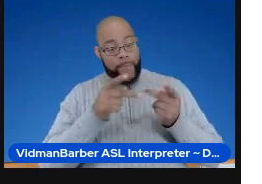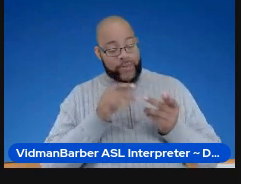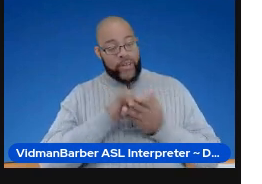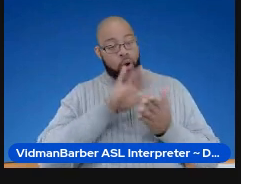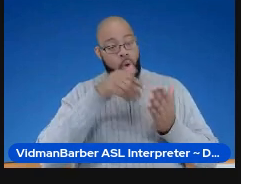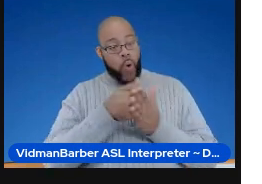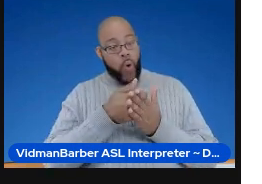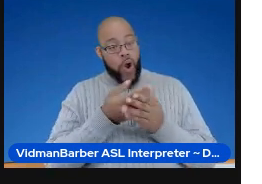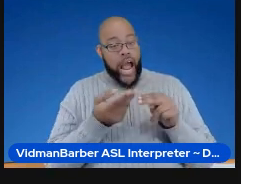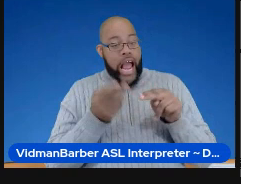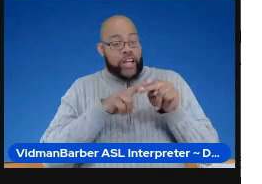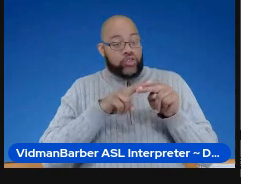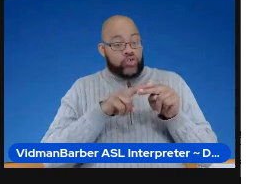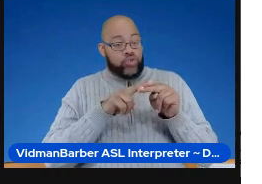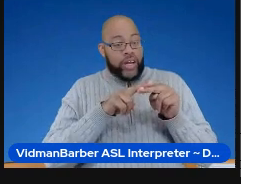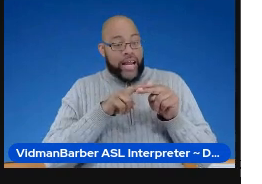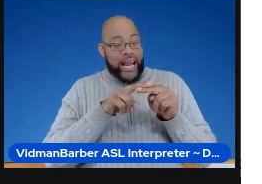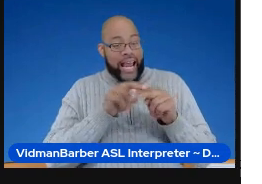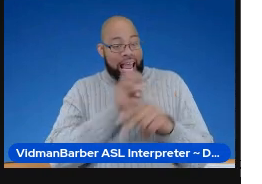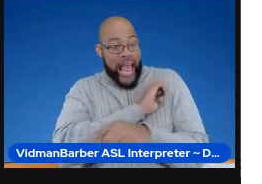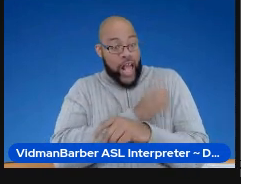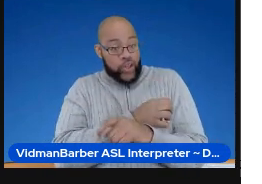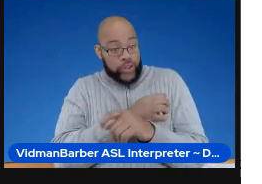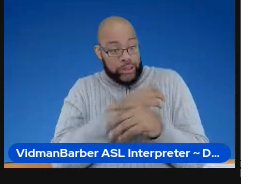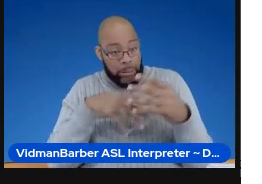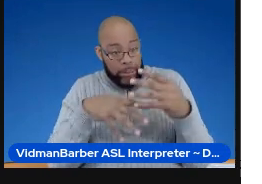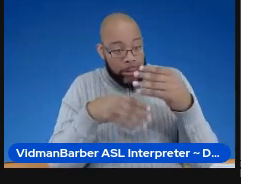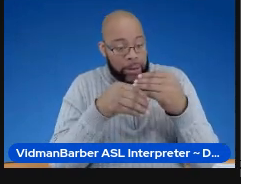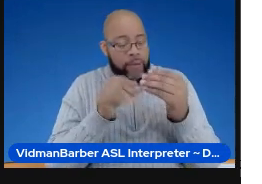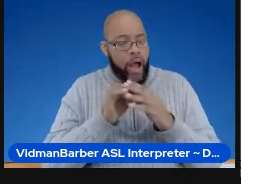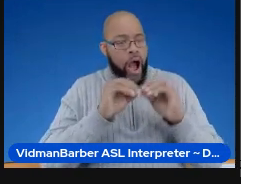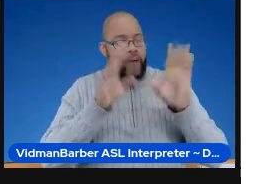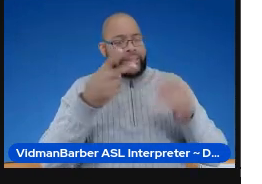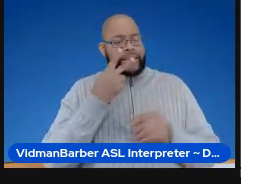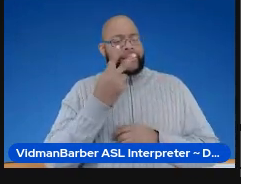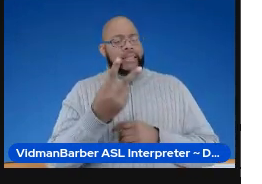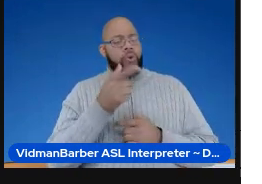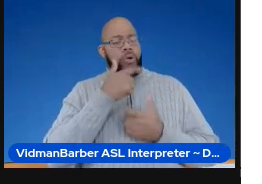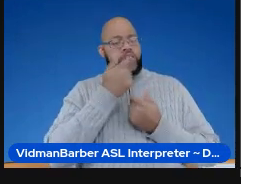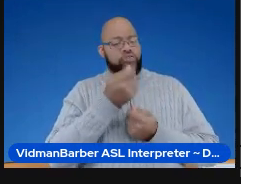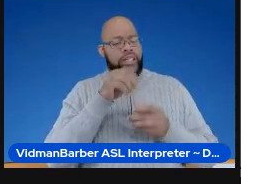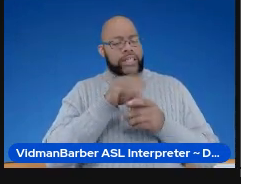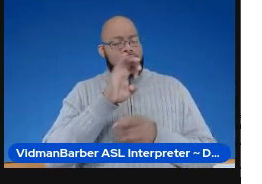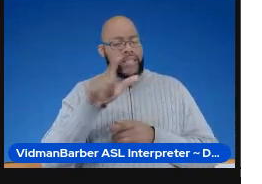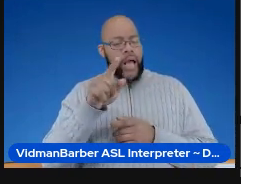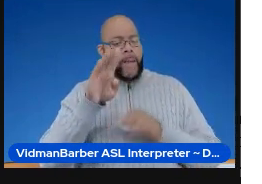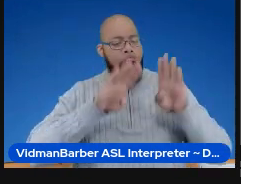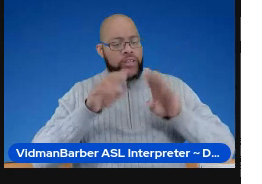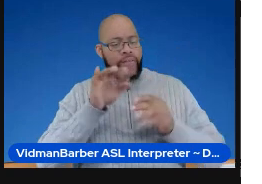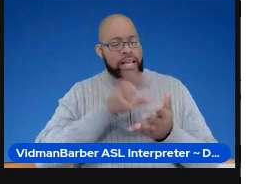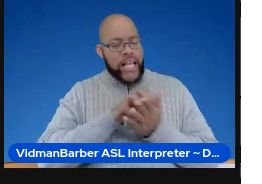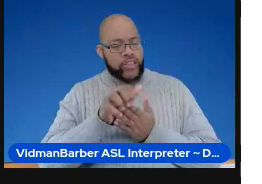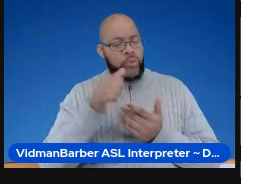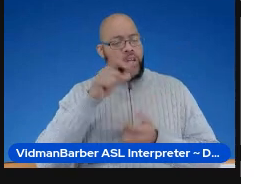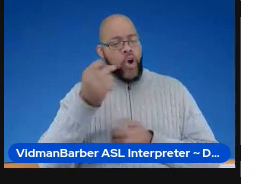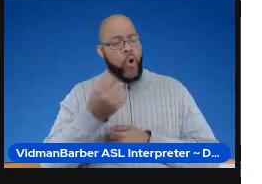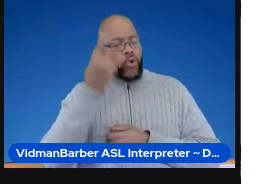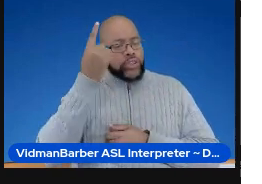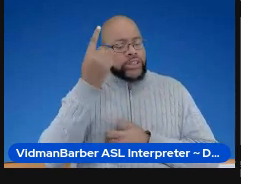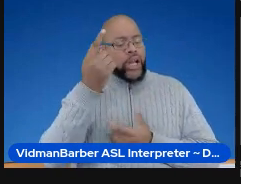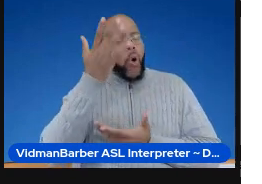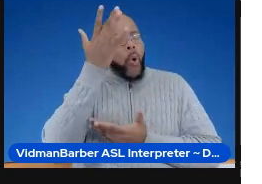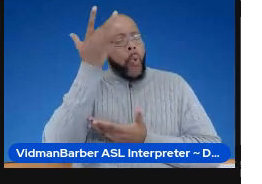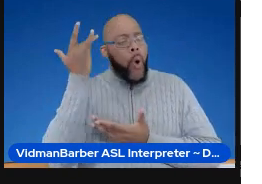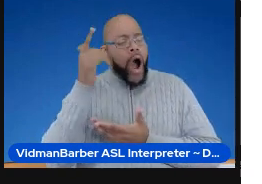of that extra energy is going. It becomes an obvious thing for those who are interested in the cell biology of cancer that we need to understand why